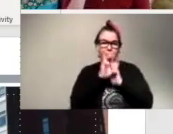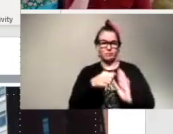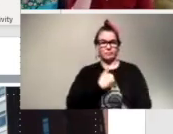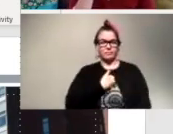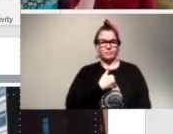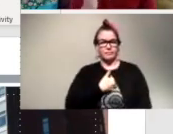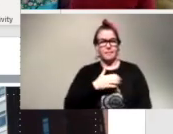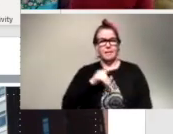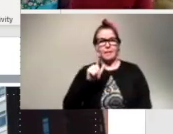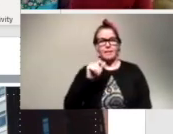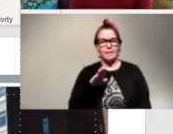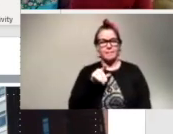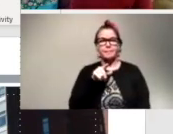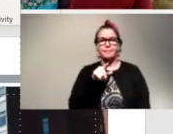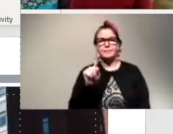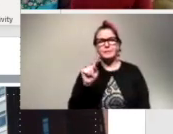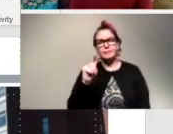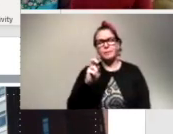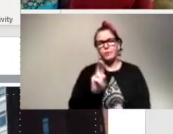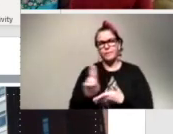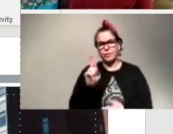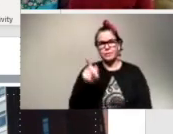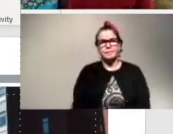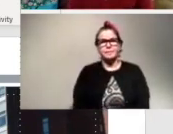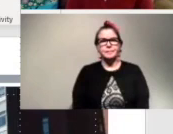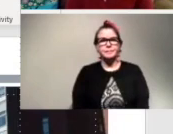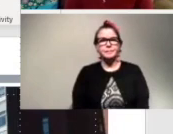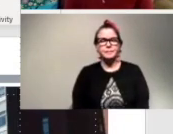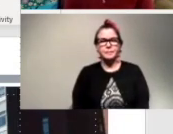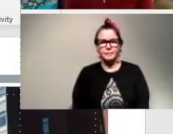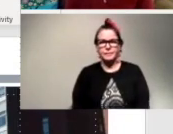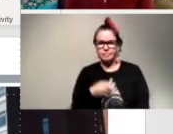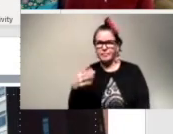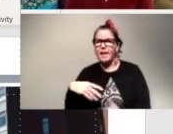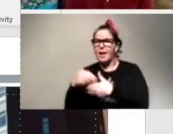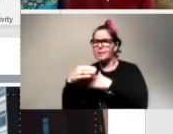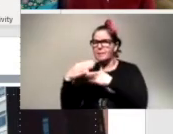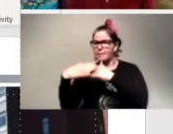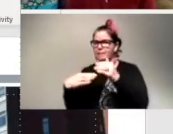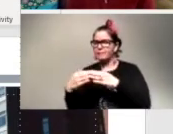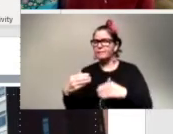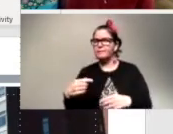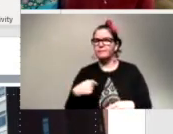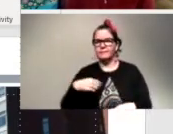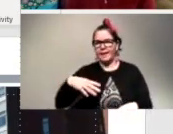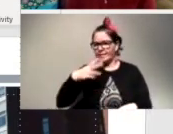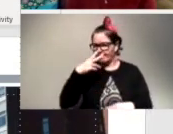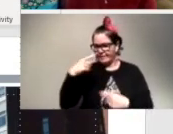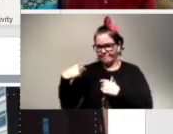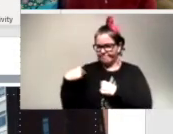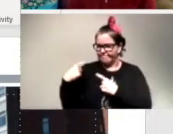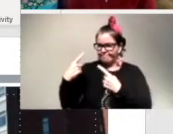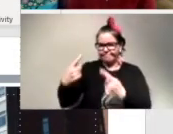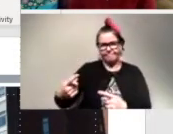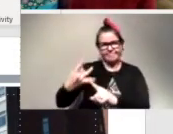my laboratory at Temple University, and this is a picture of the outside of the building that I have not seen very much in the last